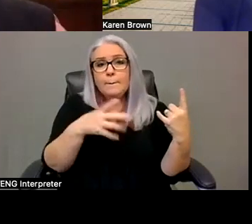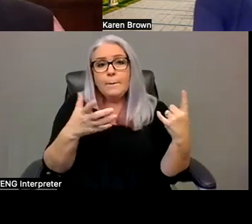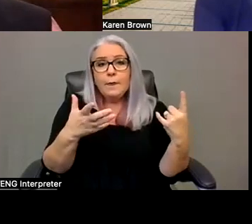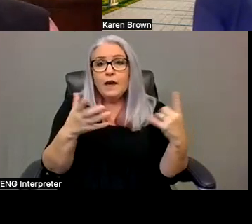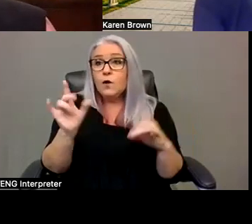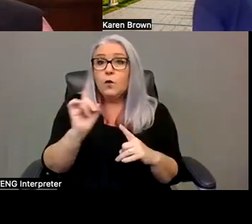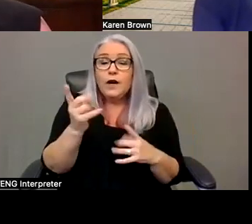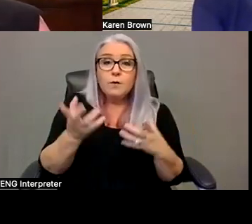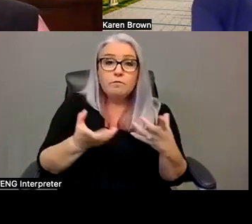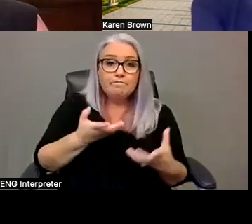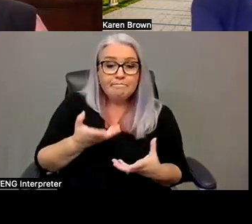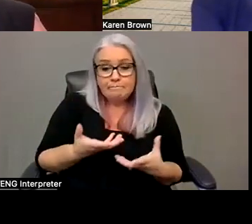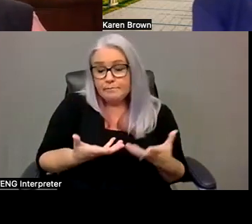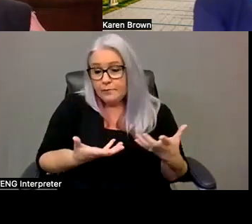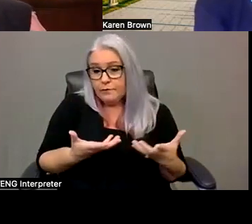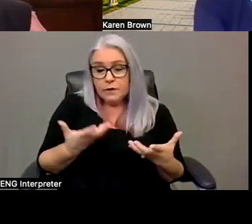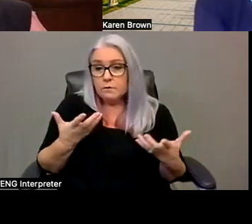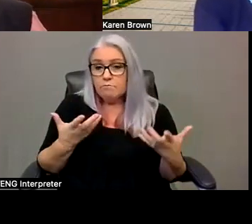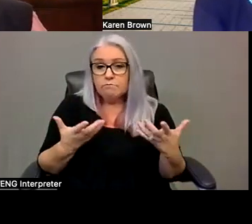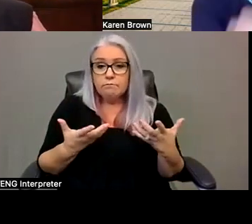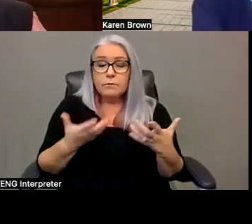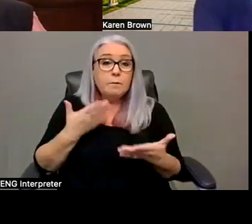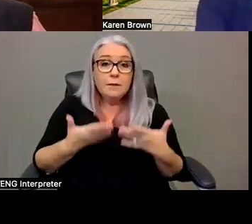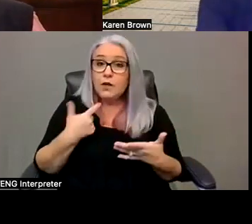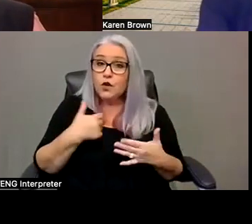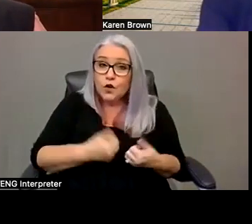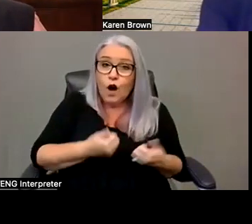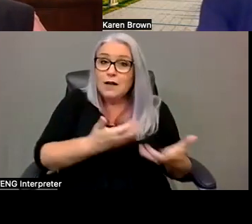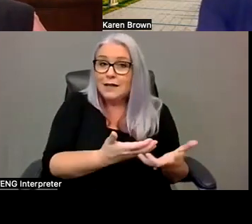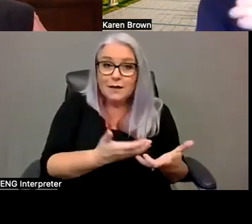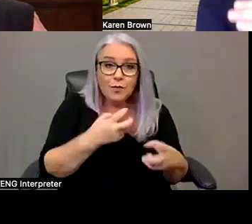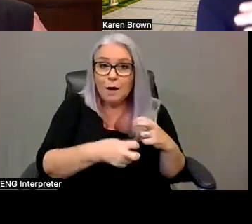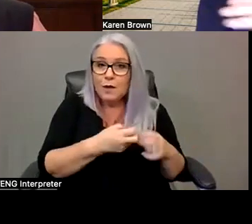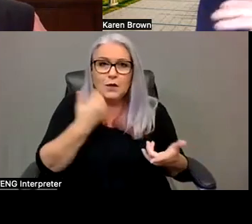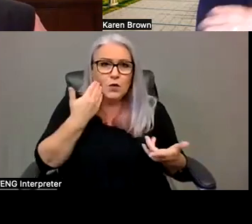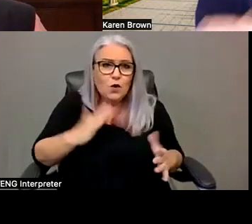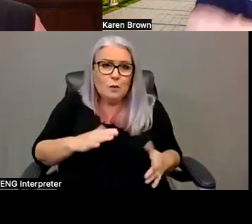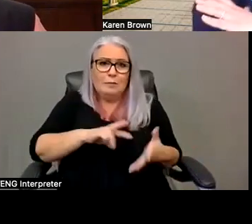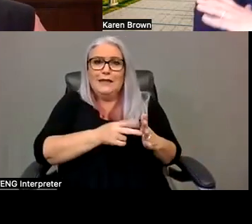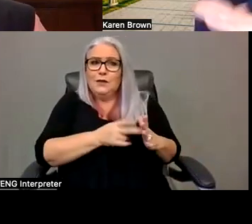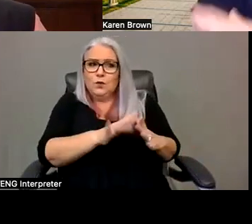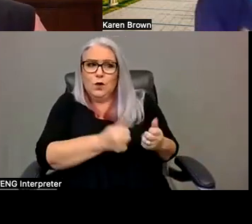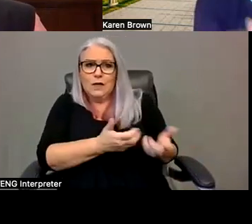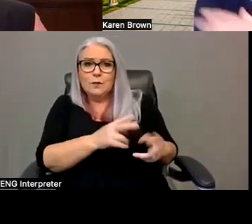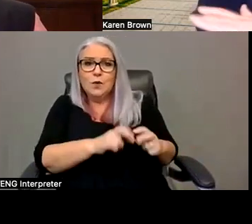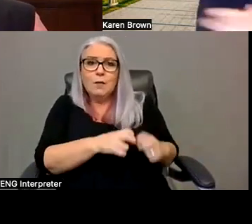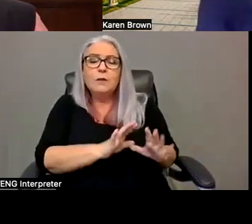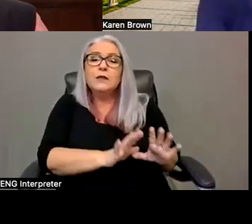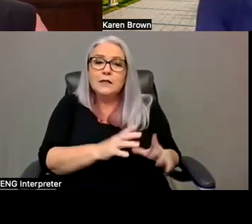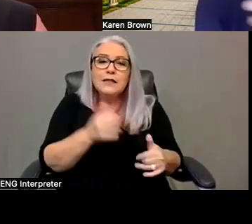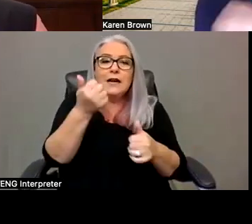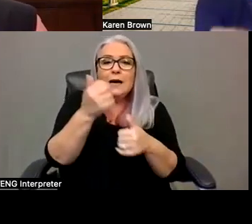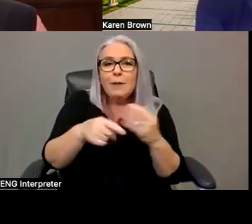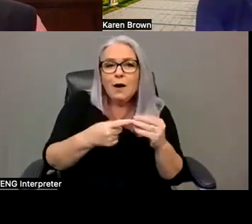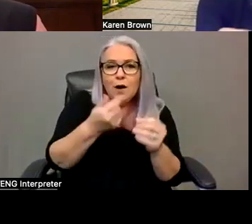where you might be causing an issue when you totally don't mean it. So it's about everybody of every